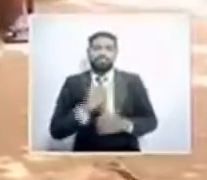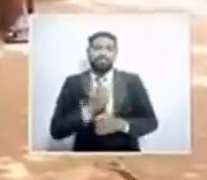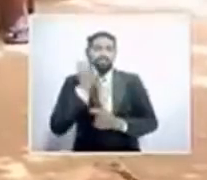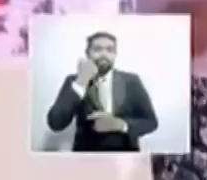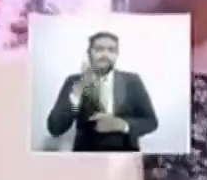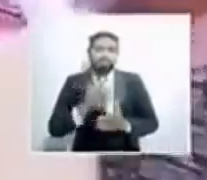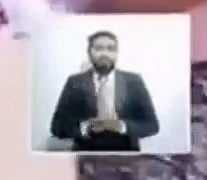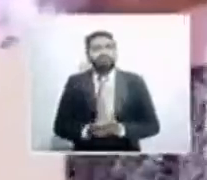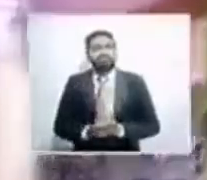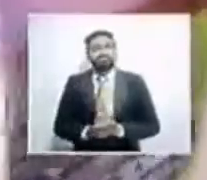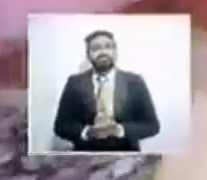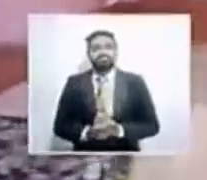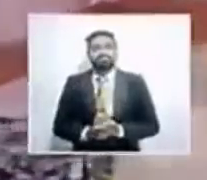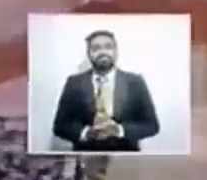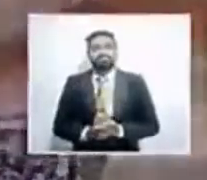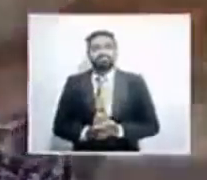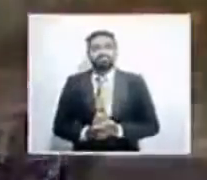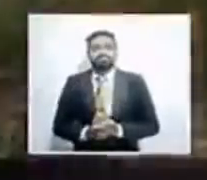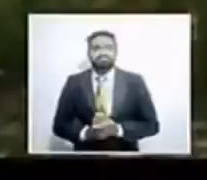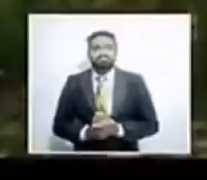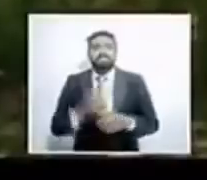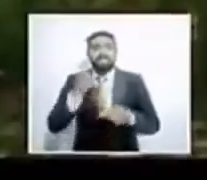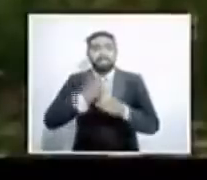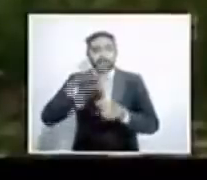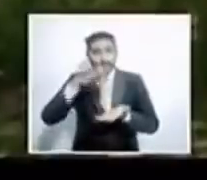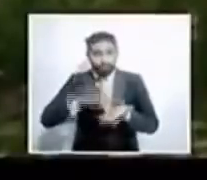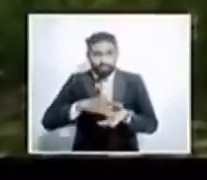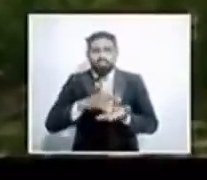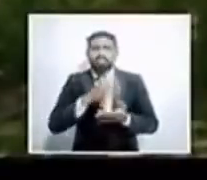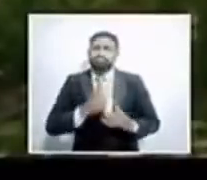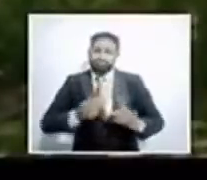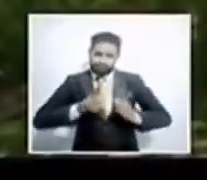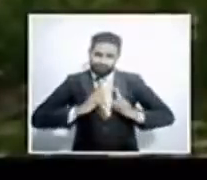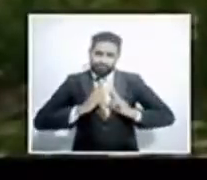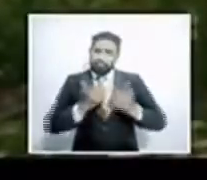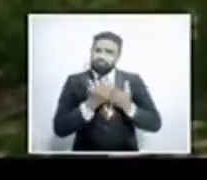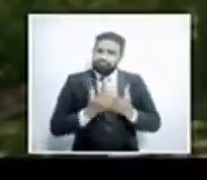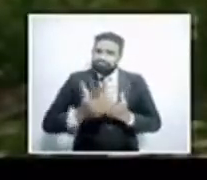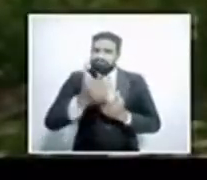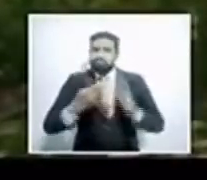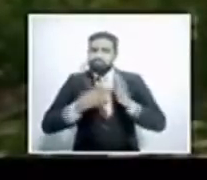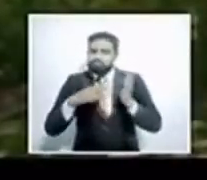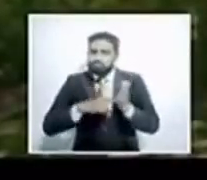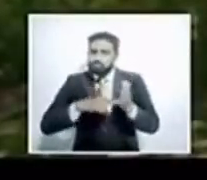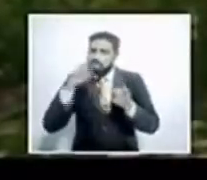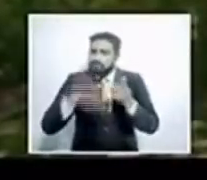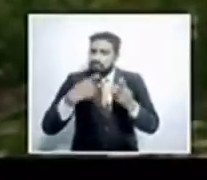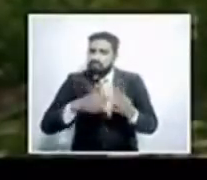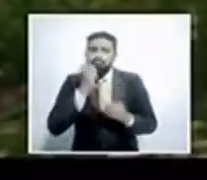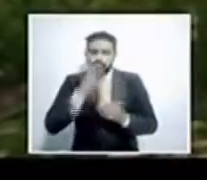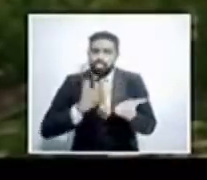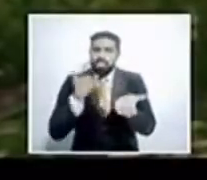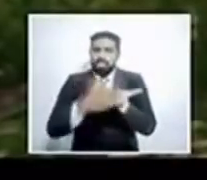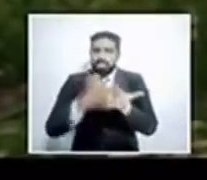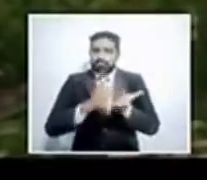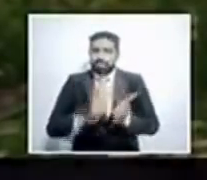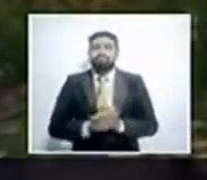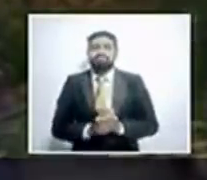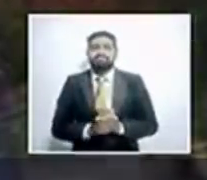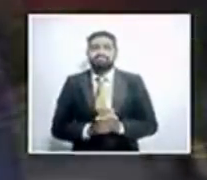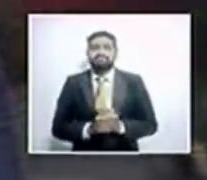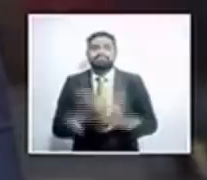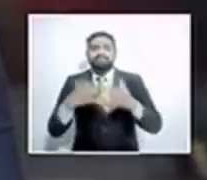Gammedda will continue to press on with the people, for the people.